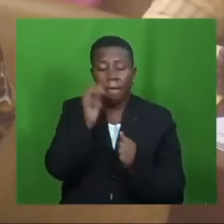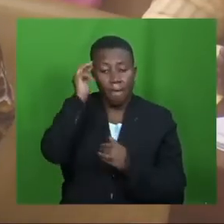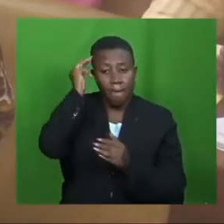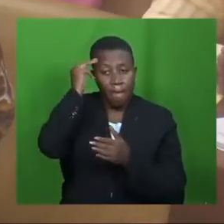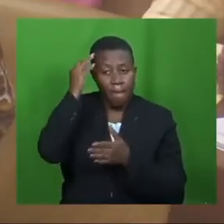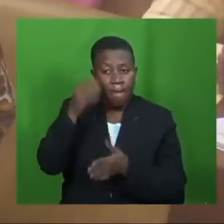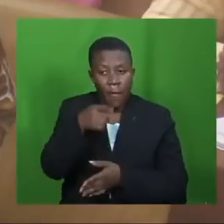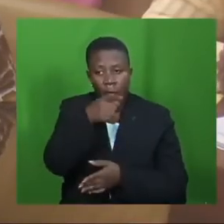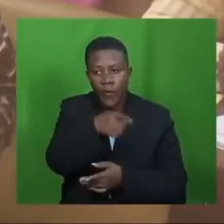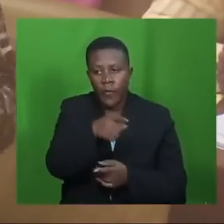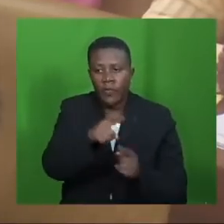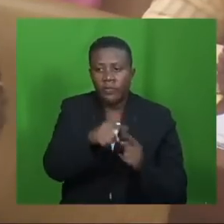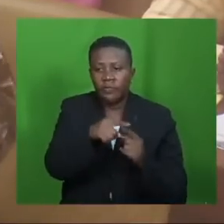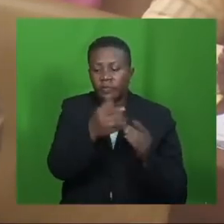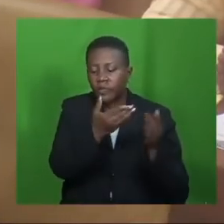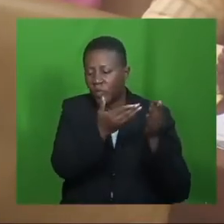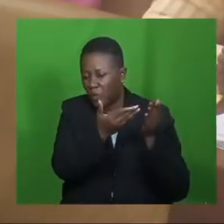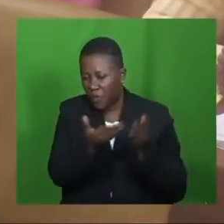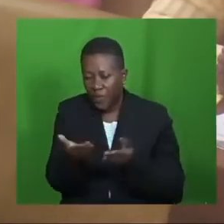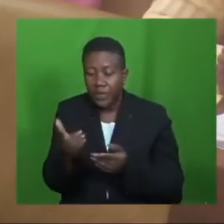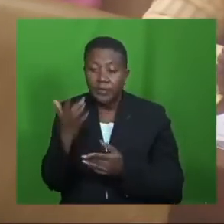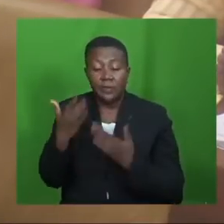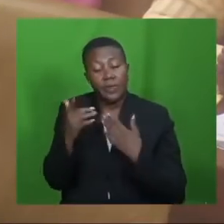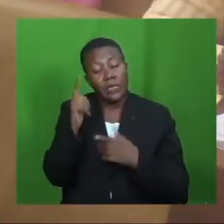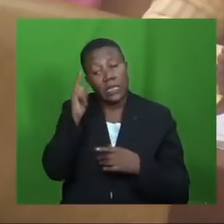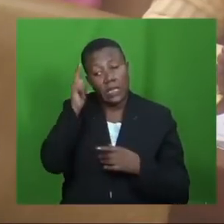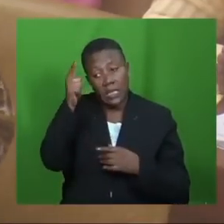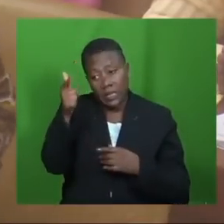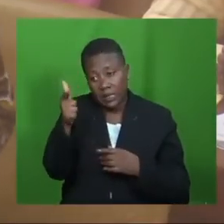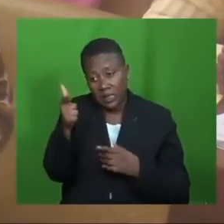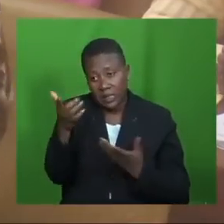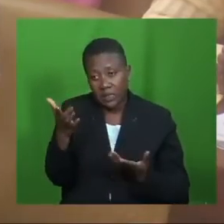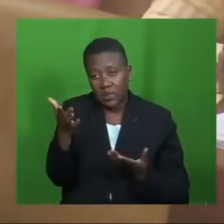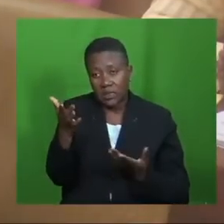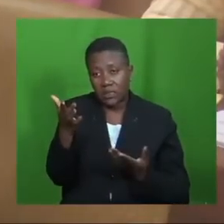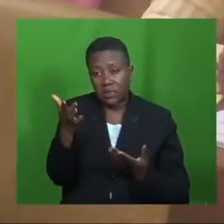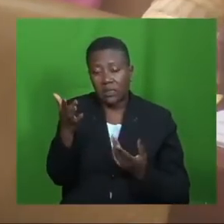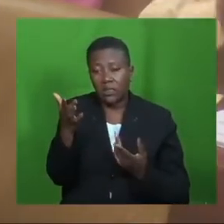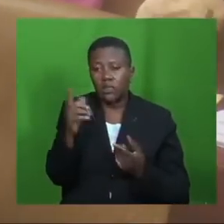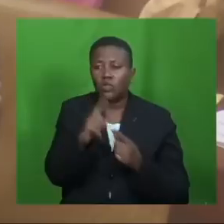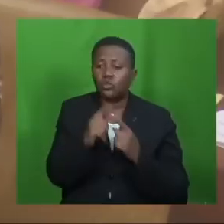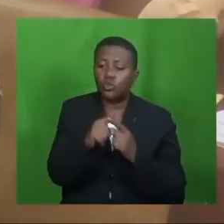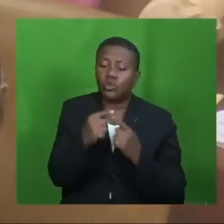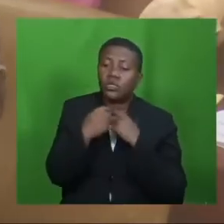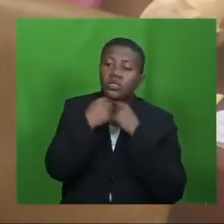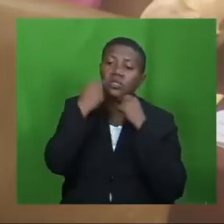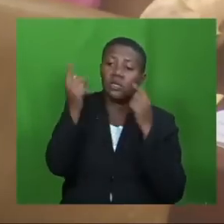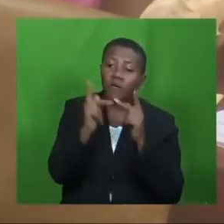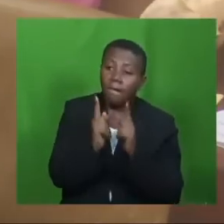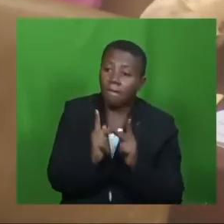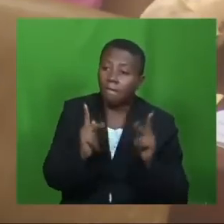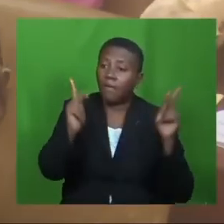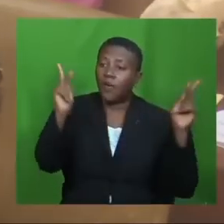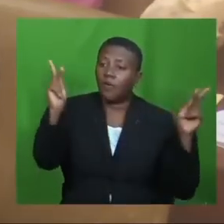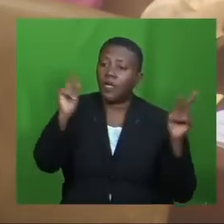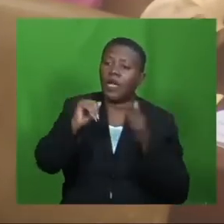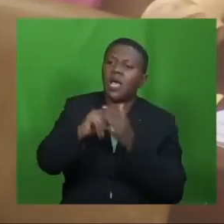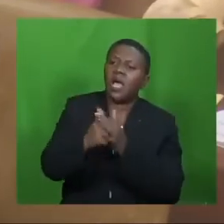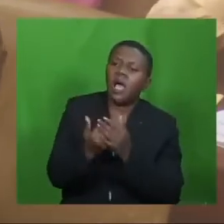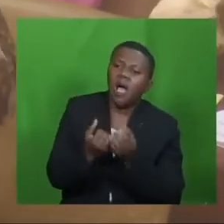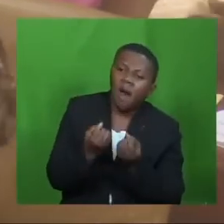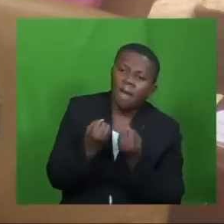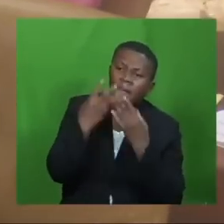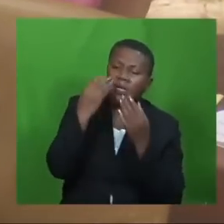furnish us later, if possible, or the public later with the exact amount, so we can all appreciate and appreciate